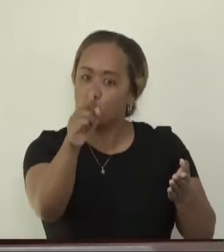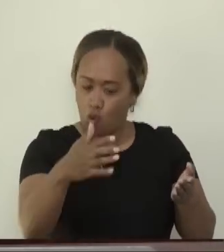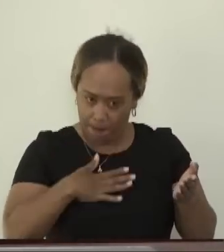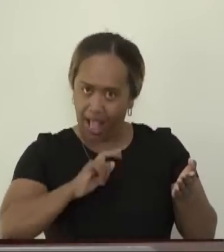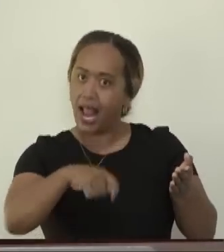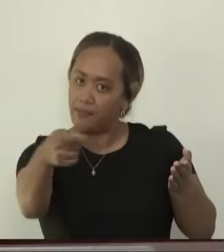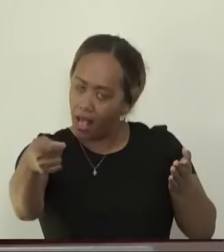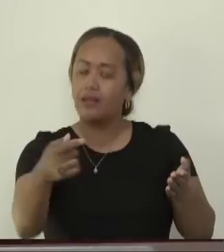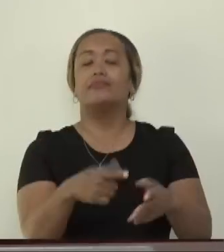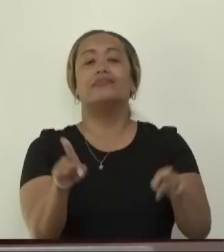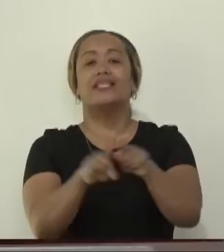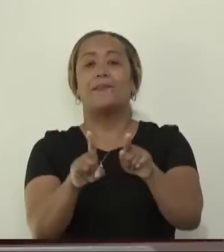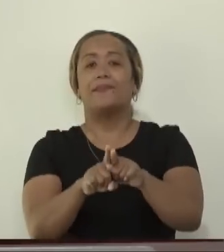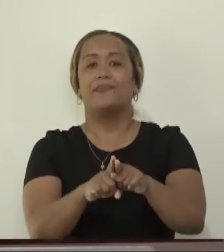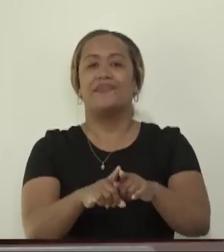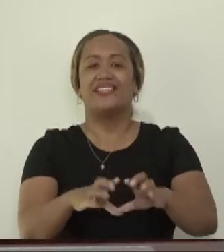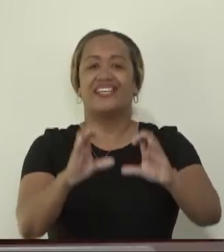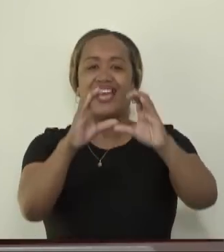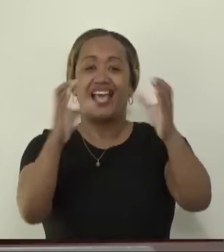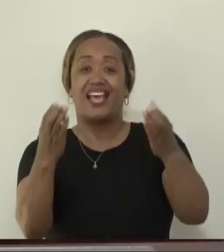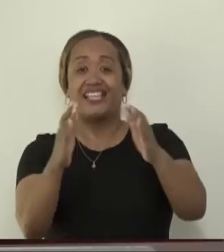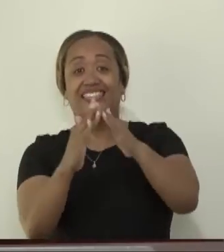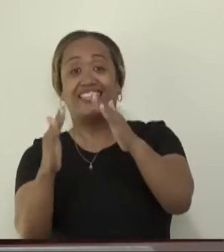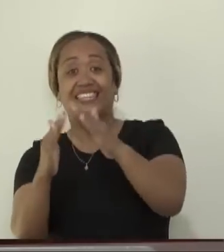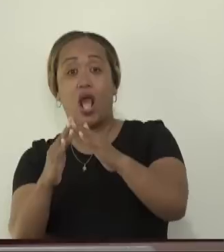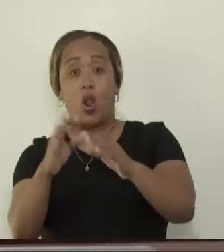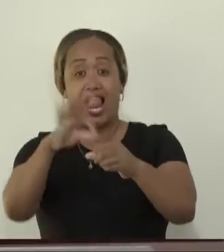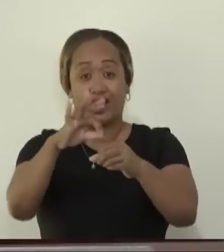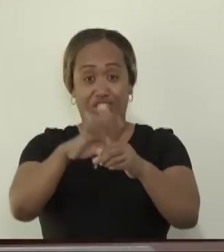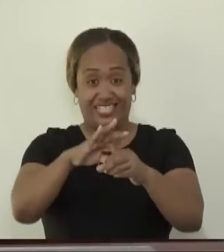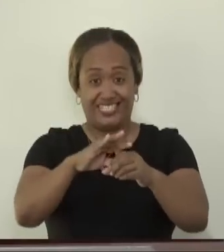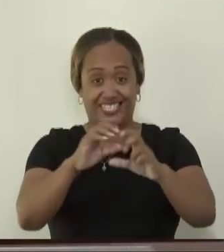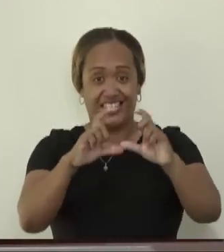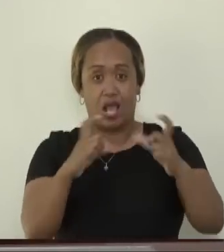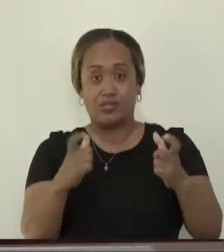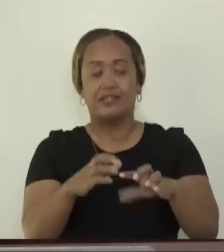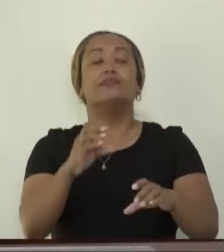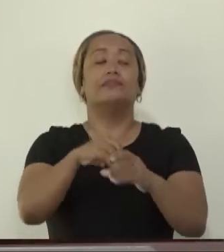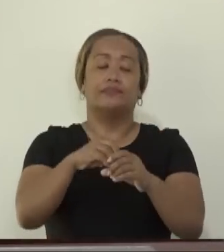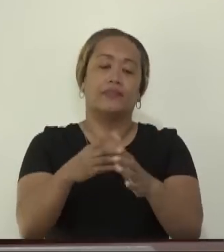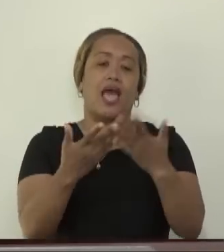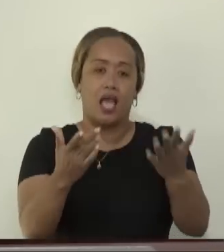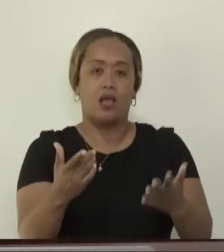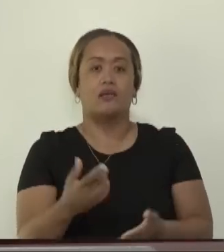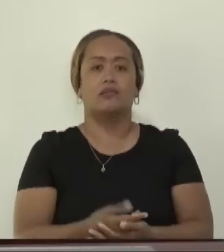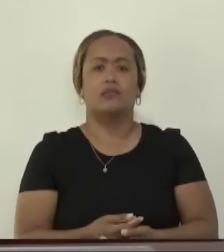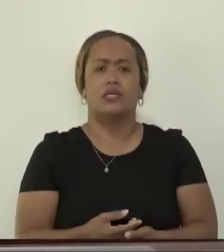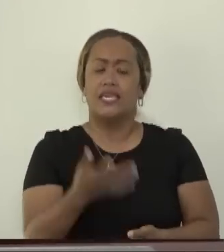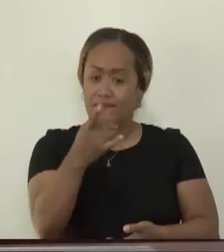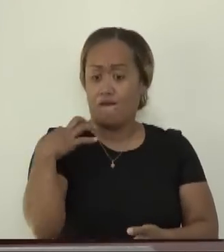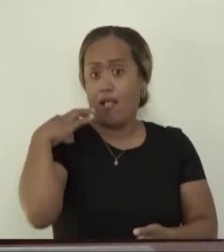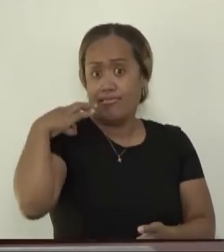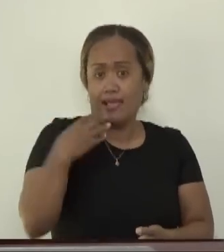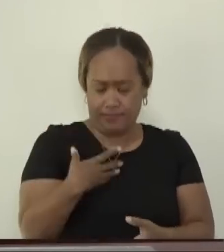bring back municipal elections, offering yourselves as a candidate would be part of the